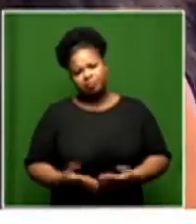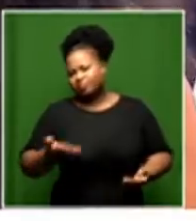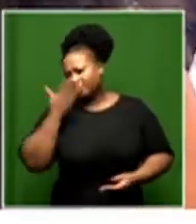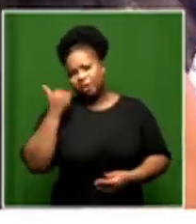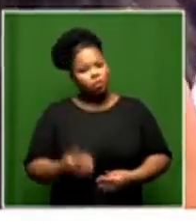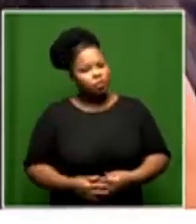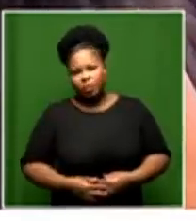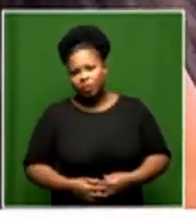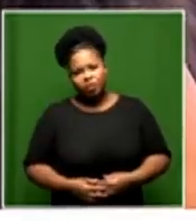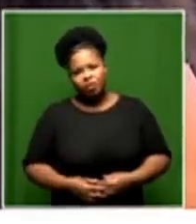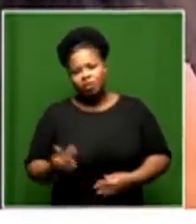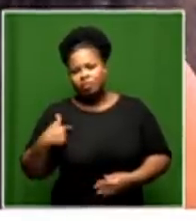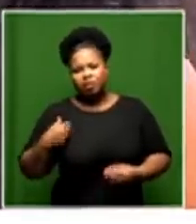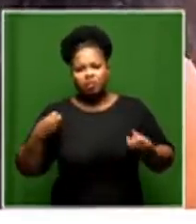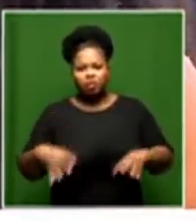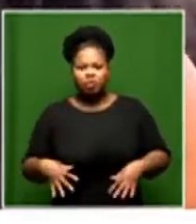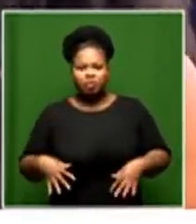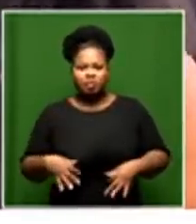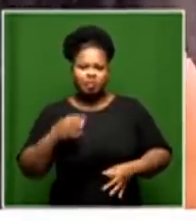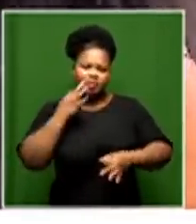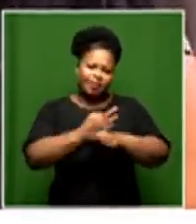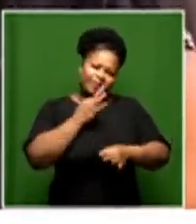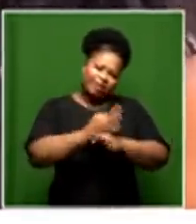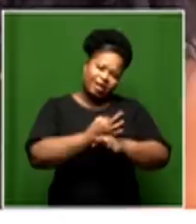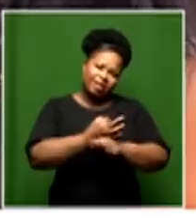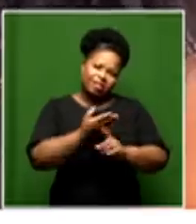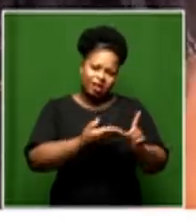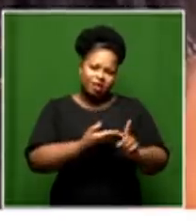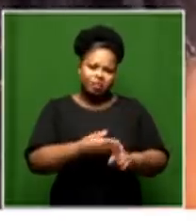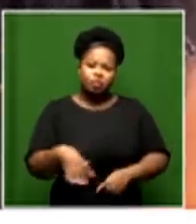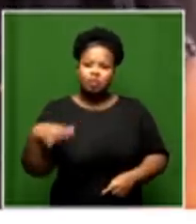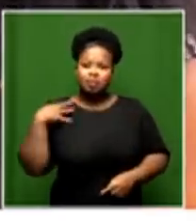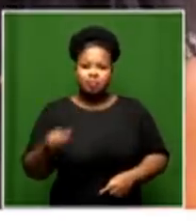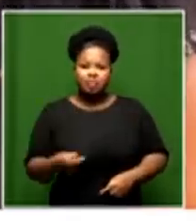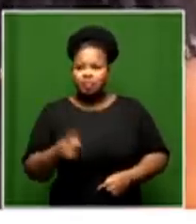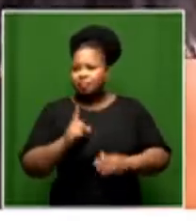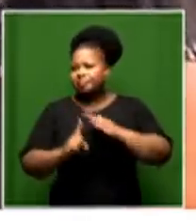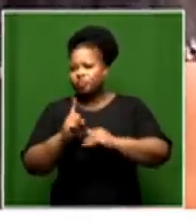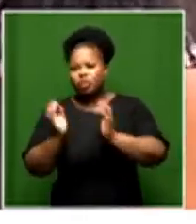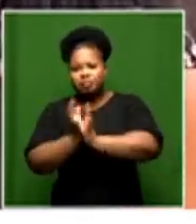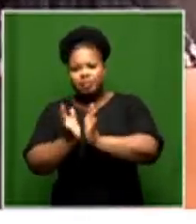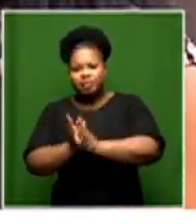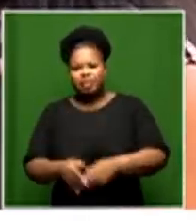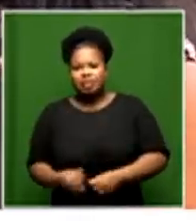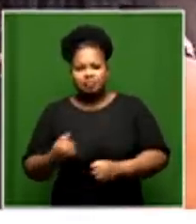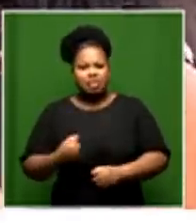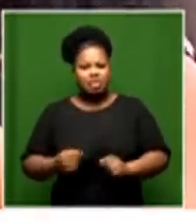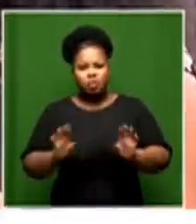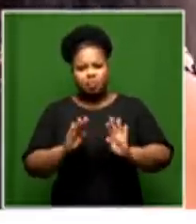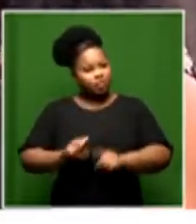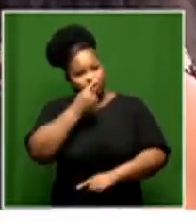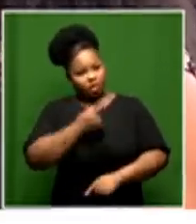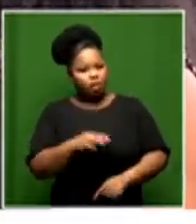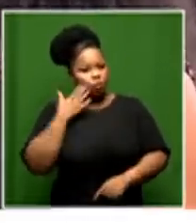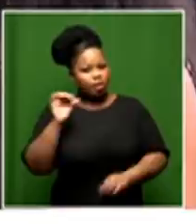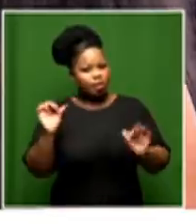I don't know. I've lost a father figure. Minister would go to a meeting and I would misbehave.